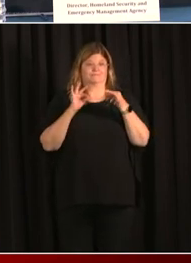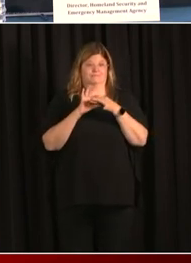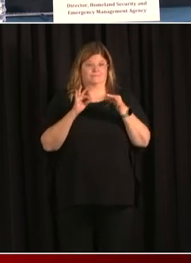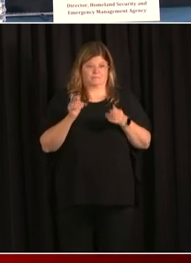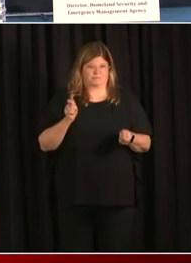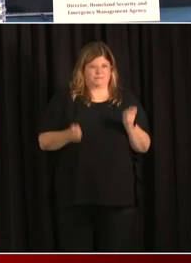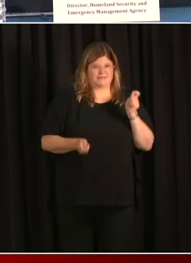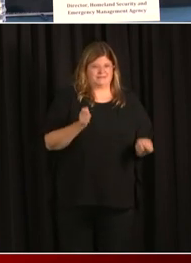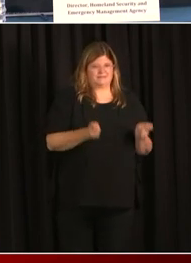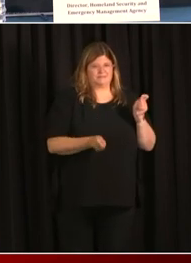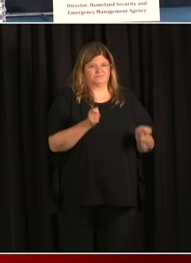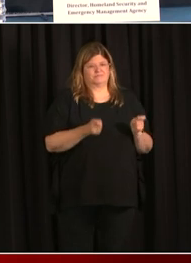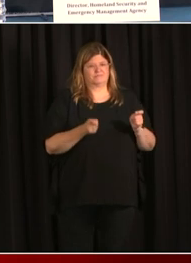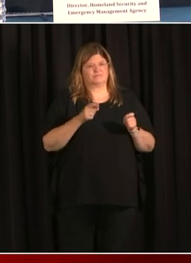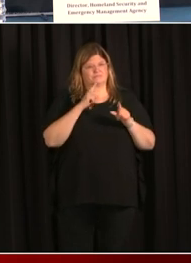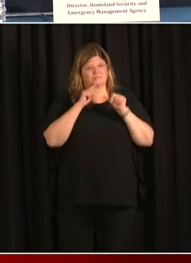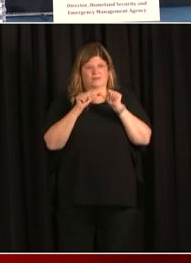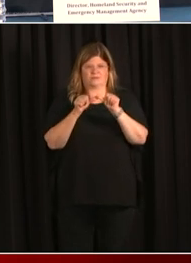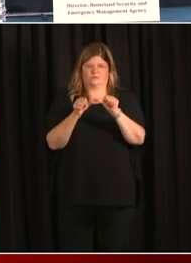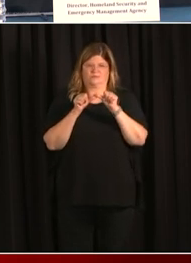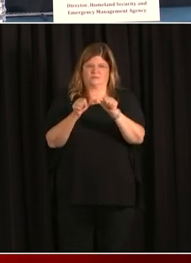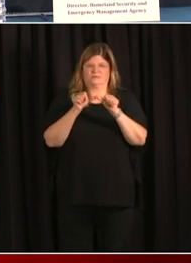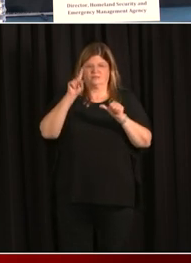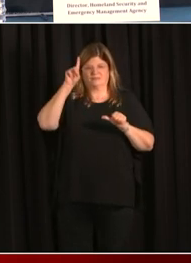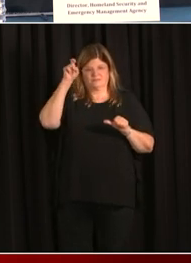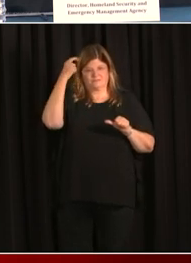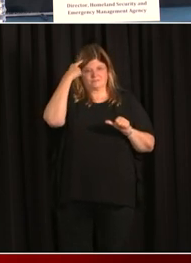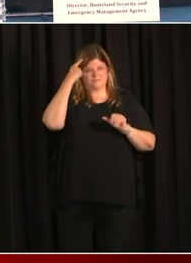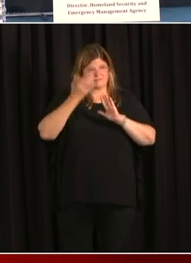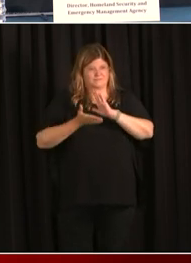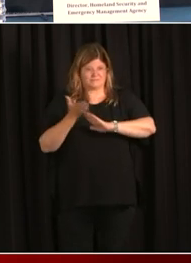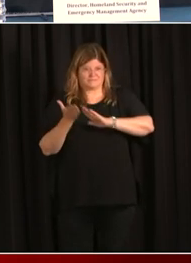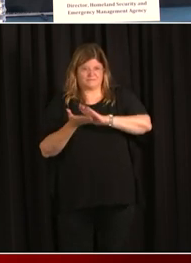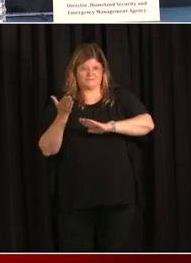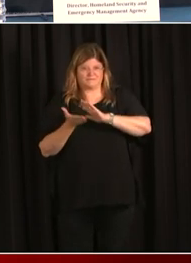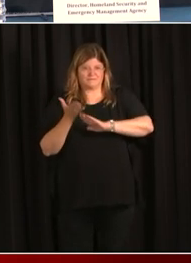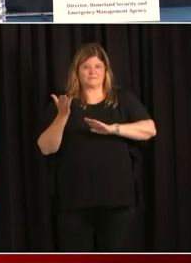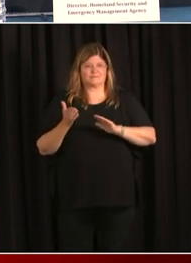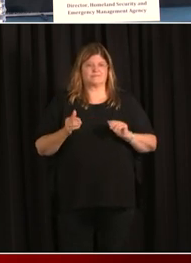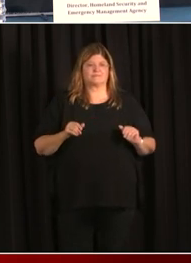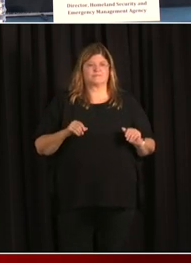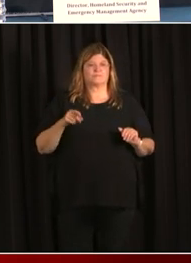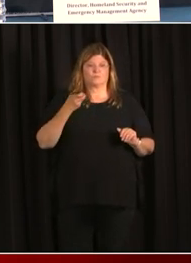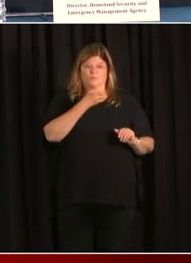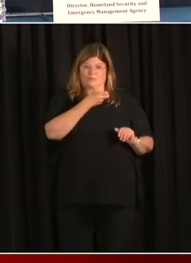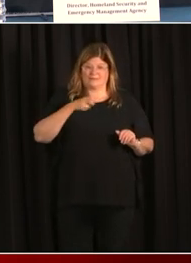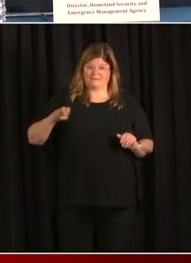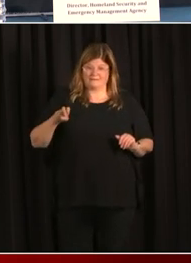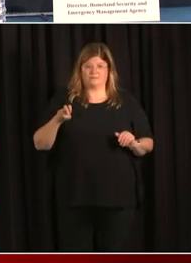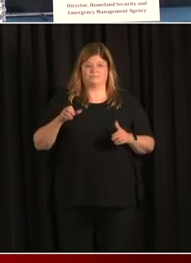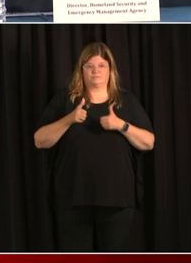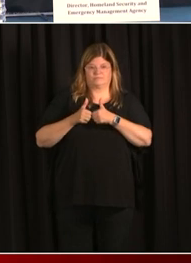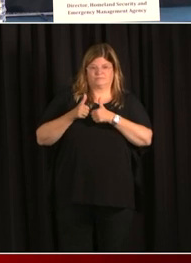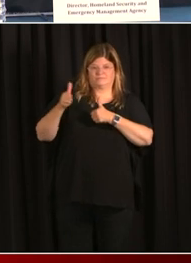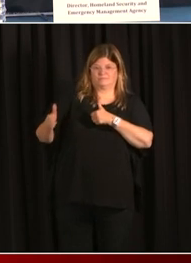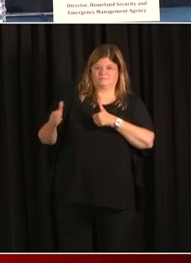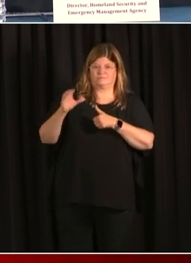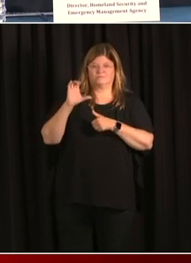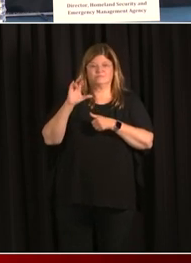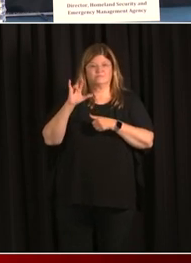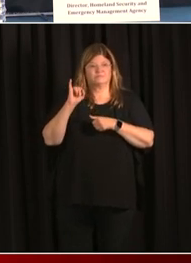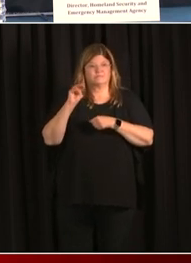modifying and ensuring continuity of government and continuity of government operations, transitioning to our remote work